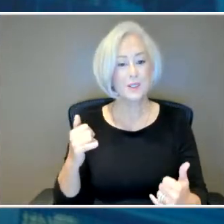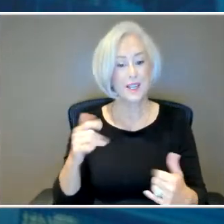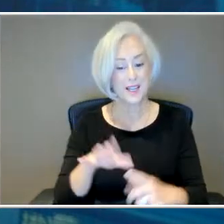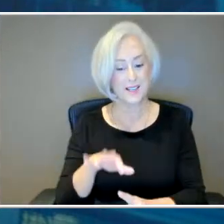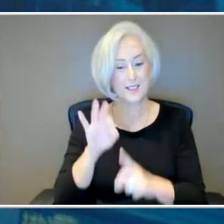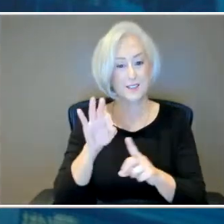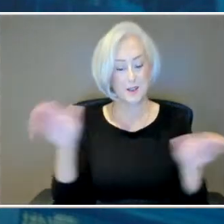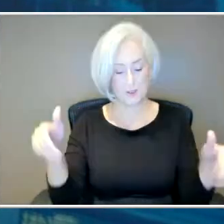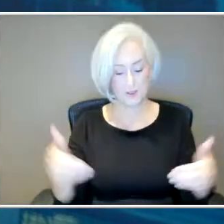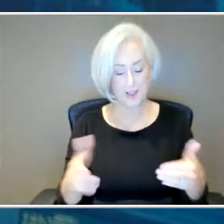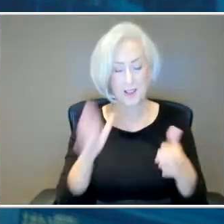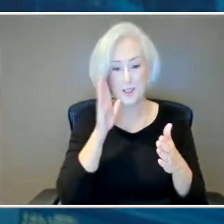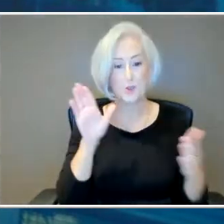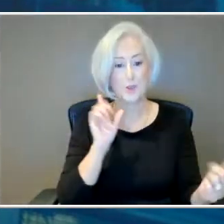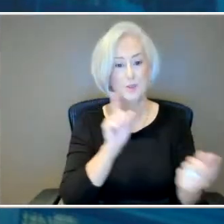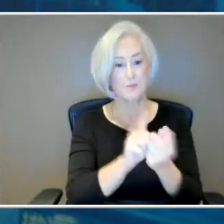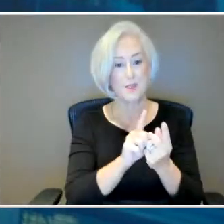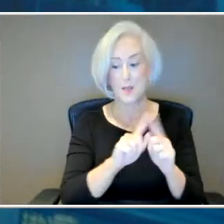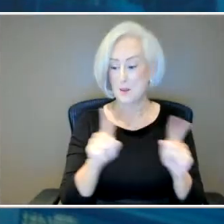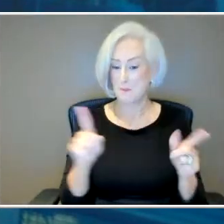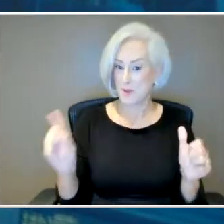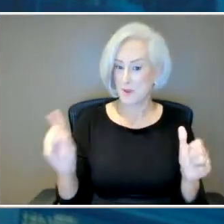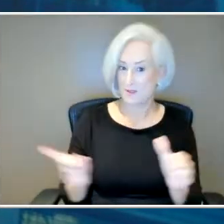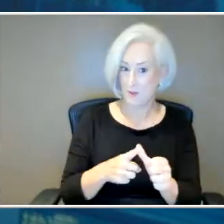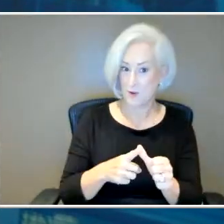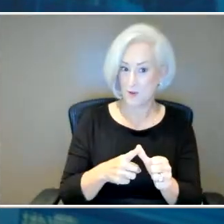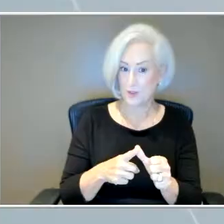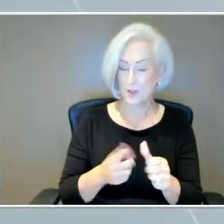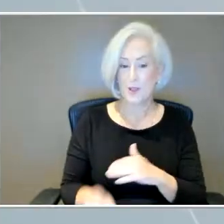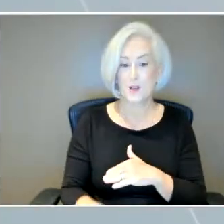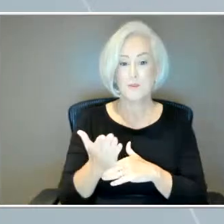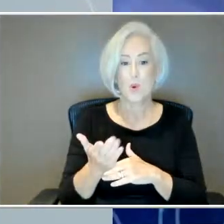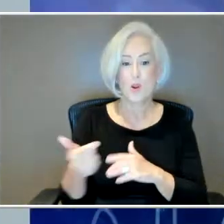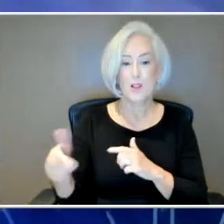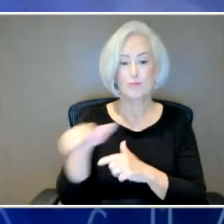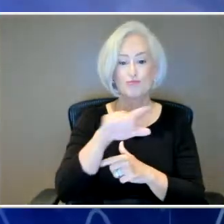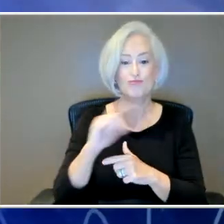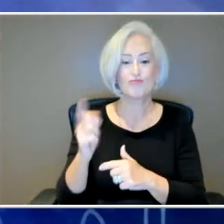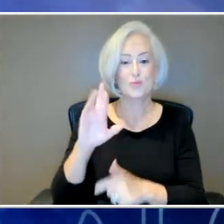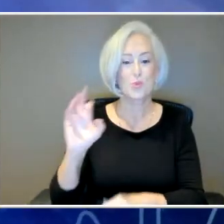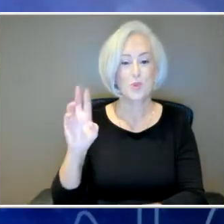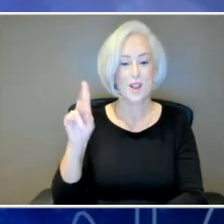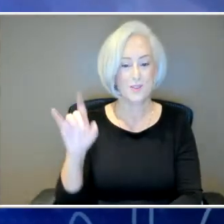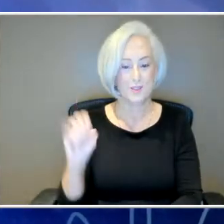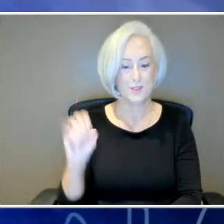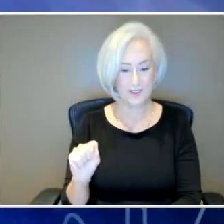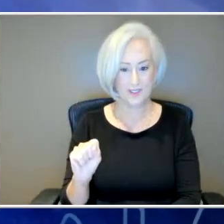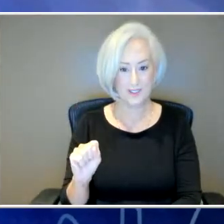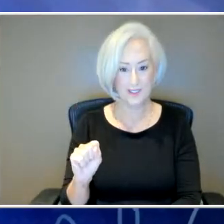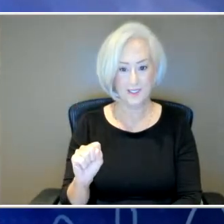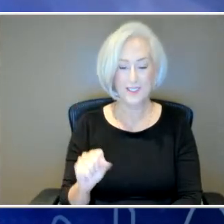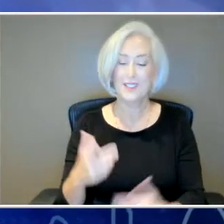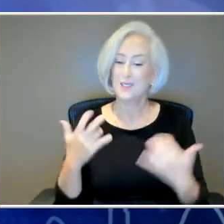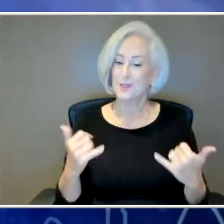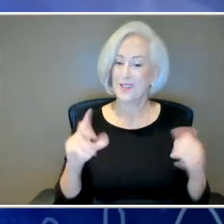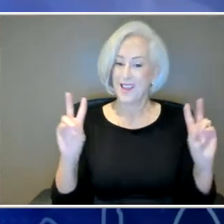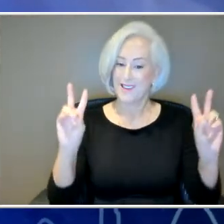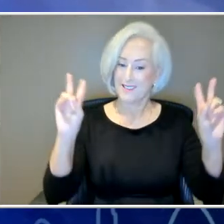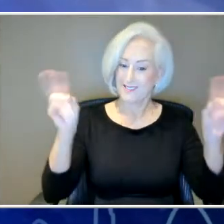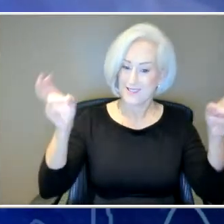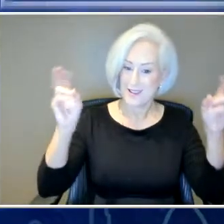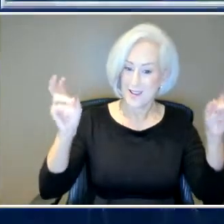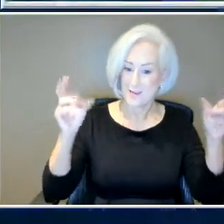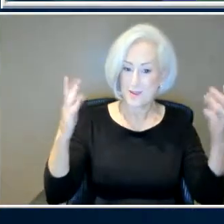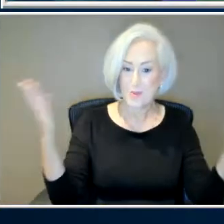moment, but first we have our morning rounds. And our morning rounds are very topical because voting is underway for